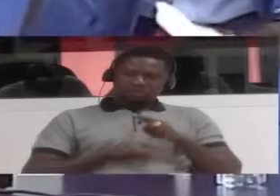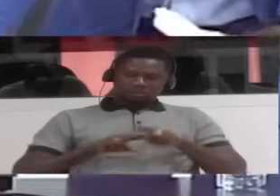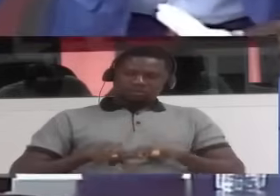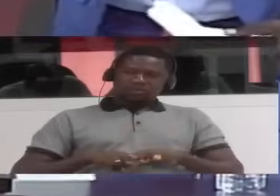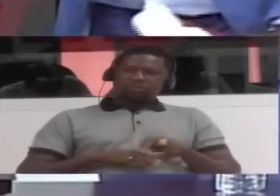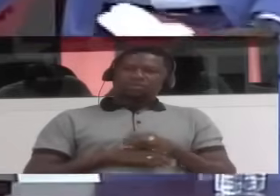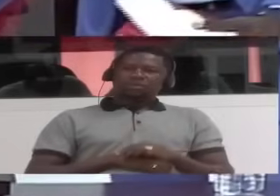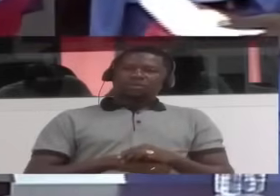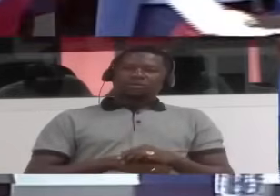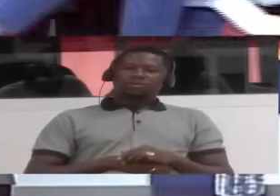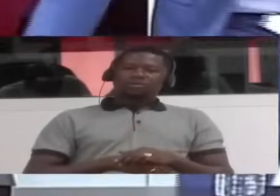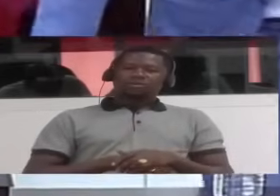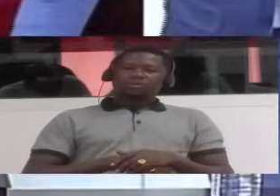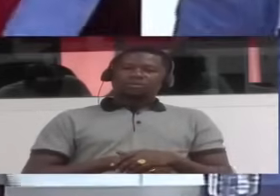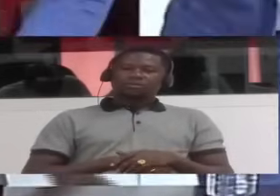Thank you. You may please be seated.